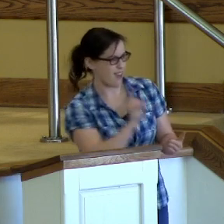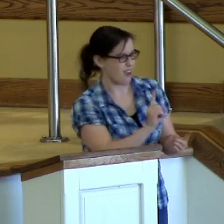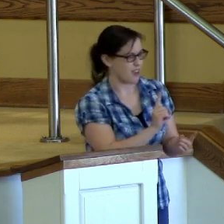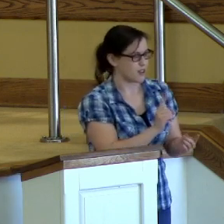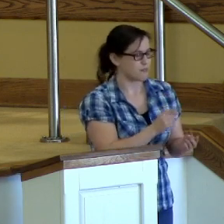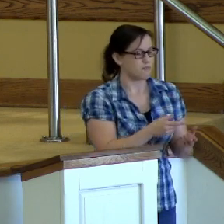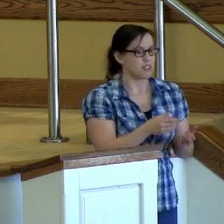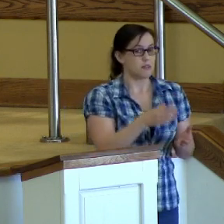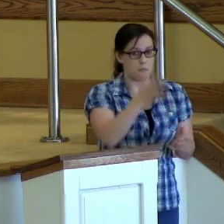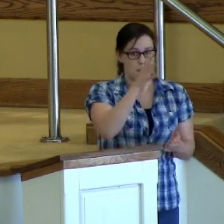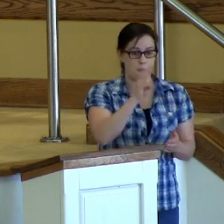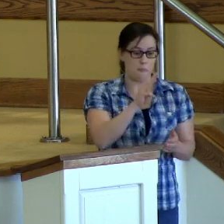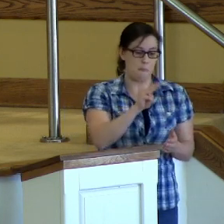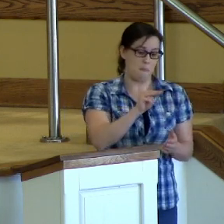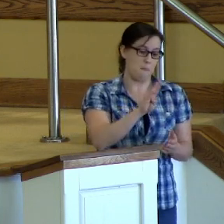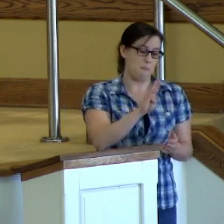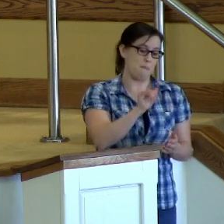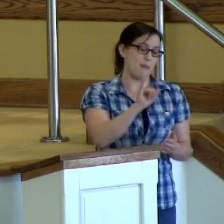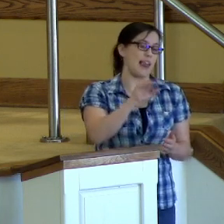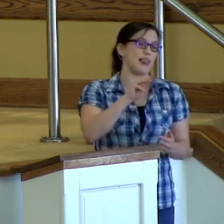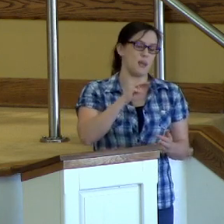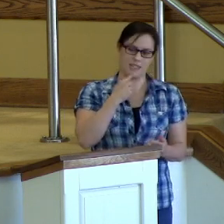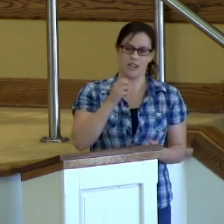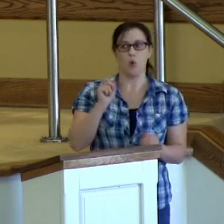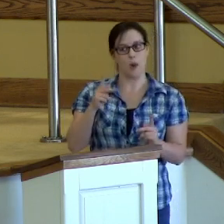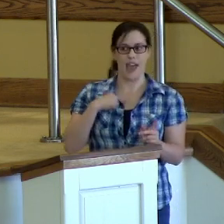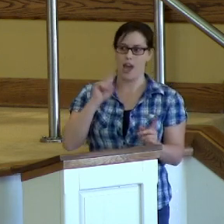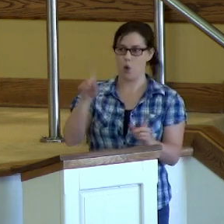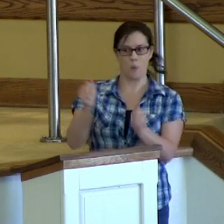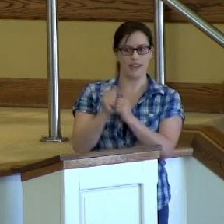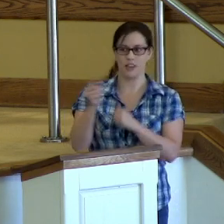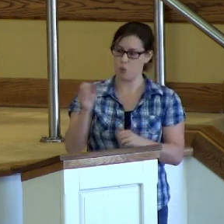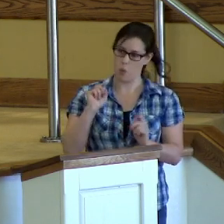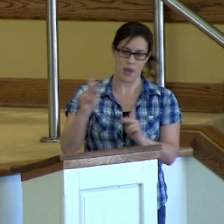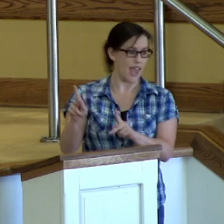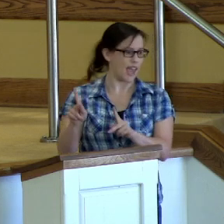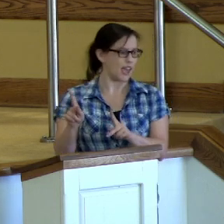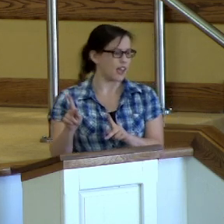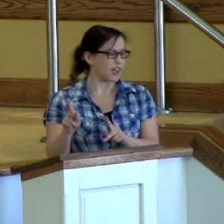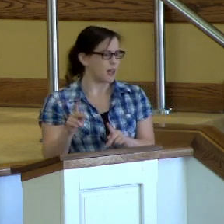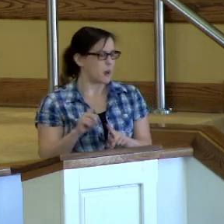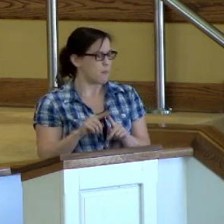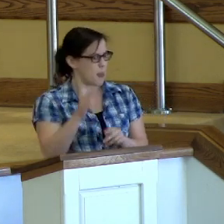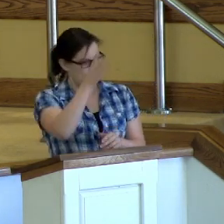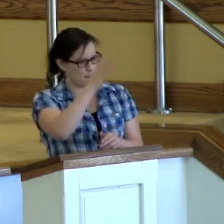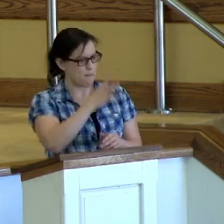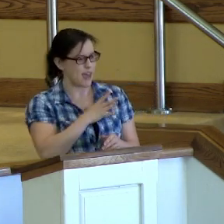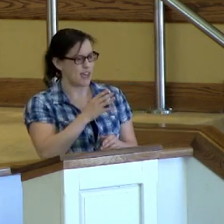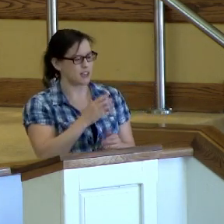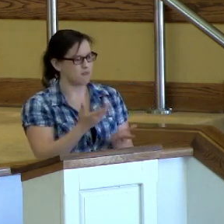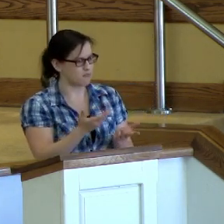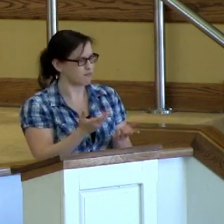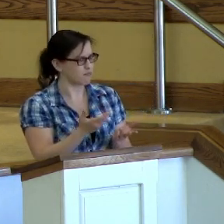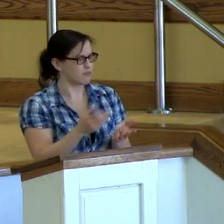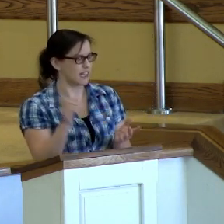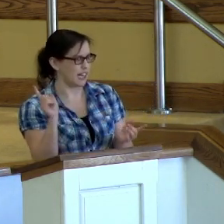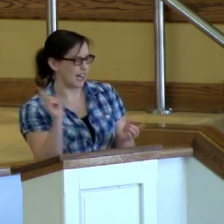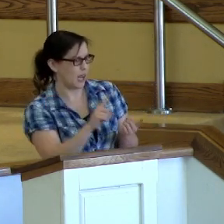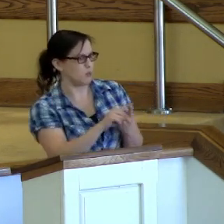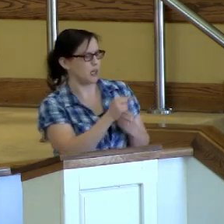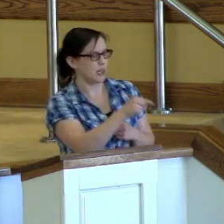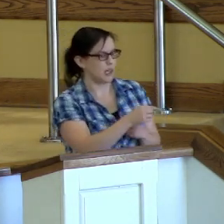didn't come to him at all. He went and met them. You know, so he's going to, he said, there's some money in